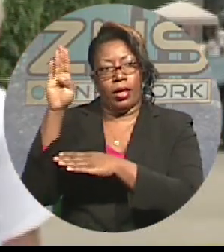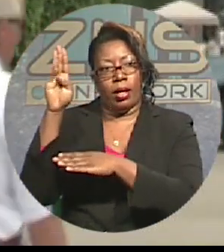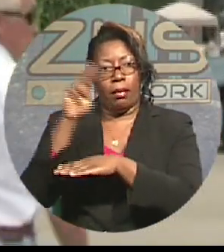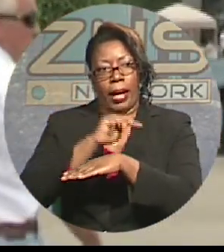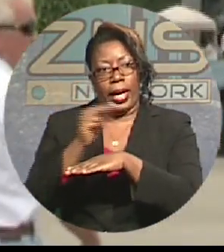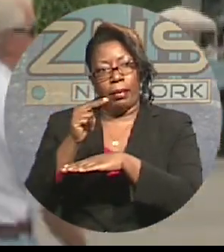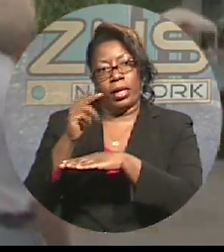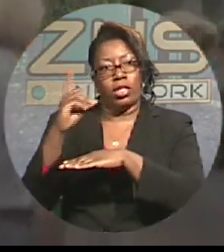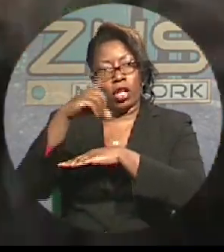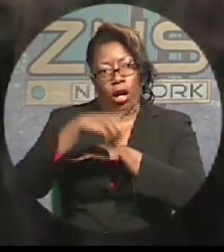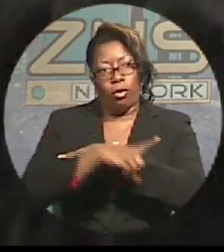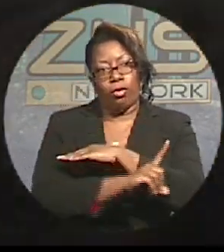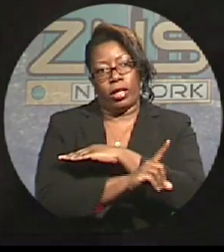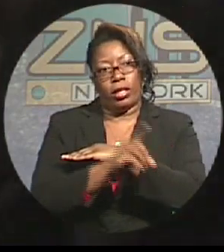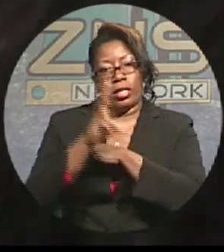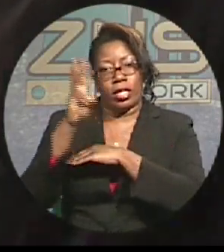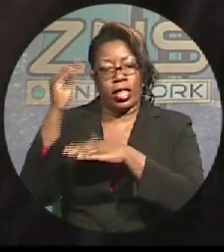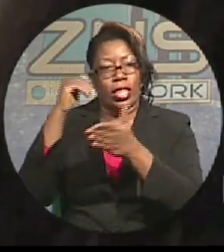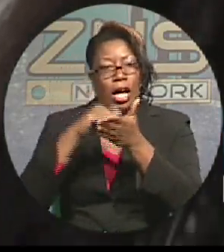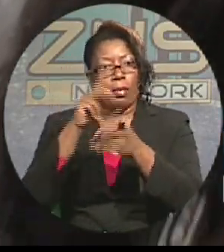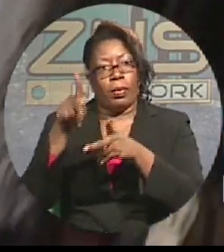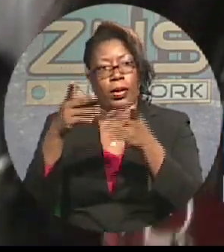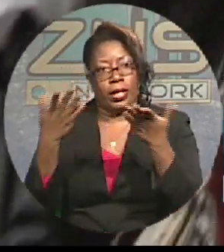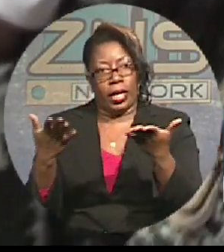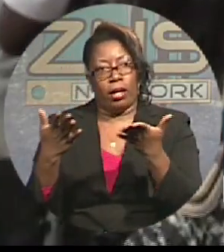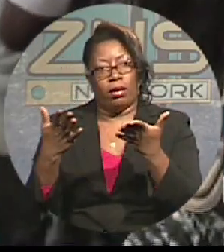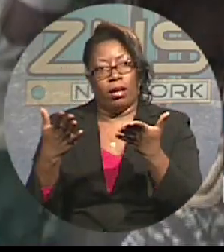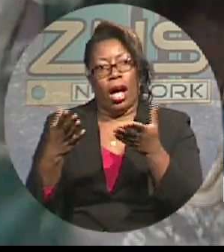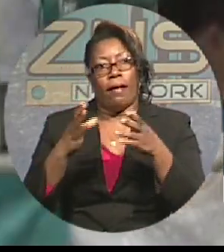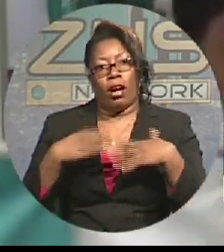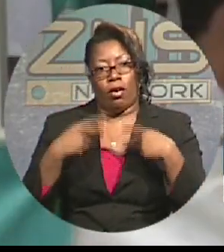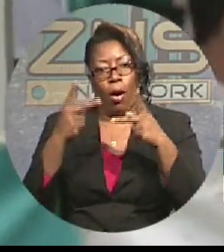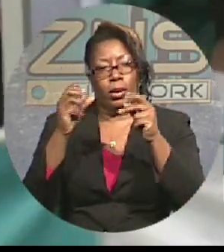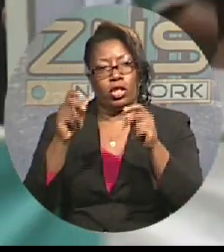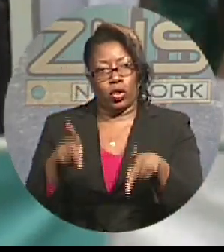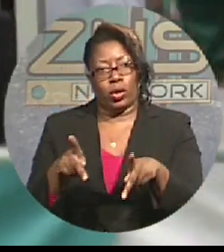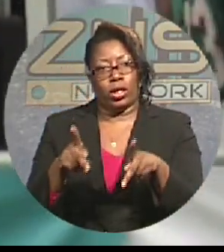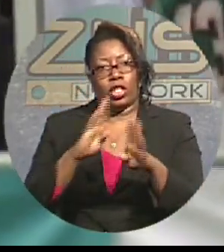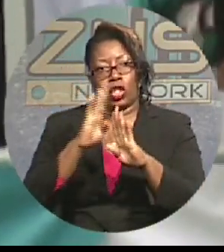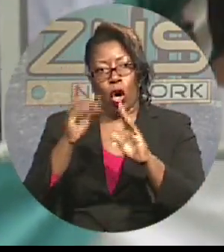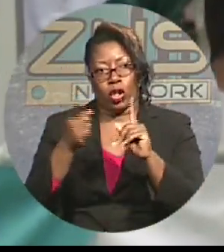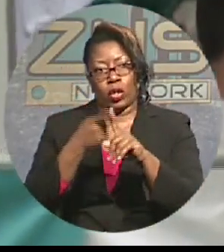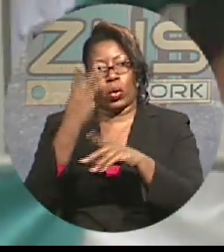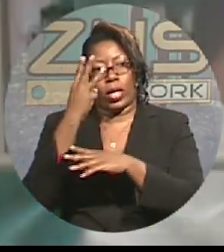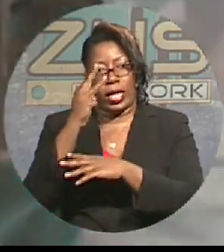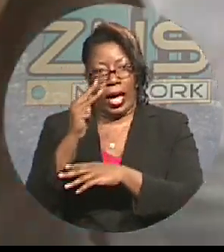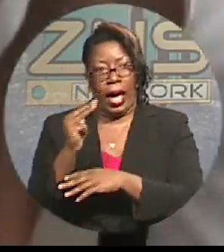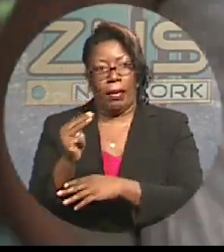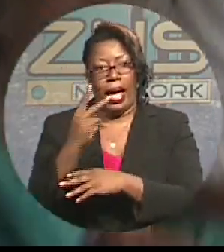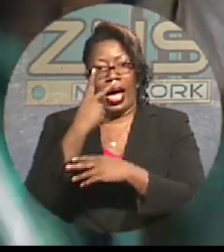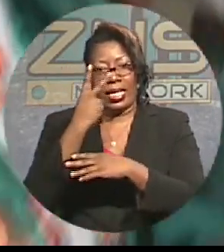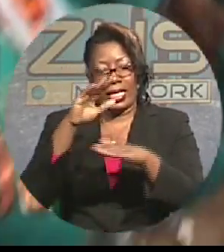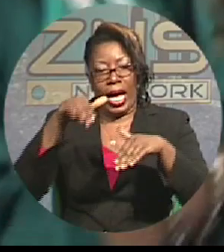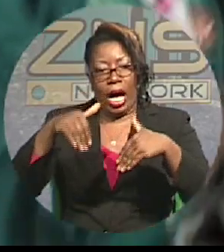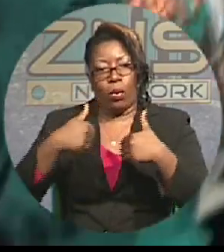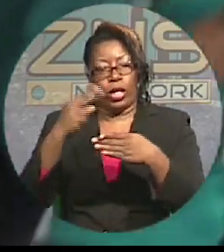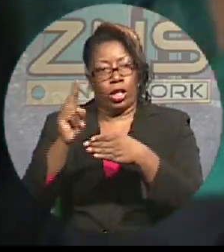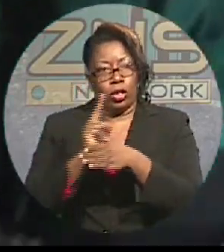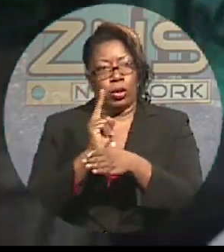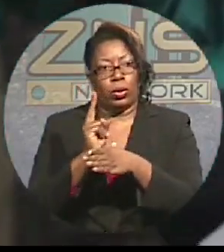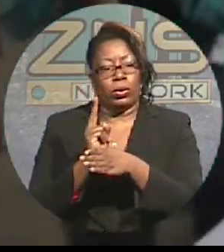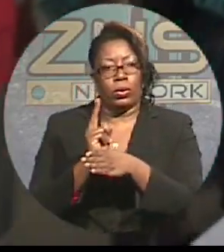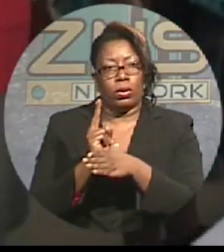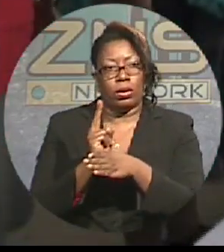60,000, 70,000 people in the stadium. We get a chance to talk to them and talk about our connection. and they have to see how we can utilize